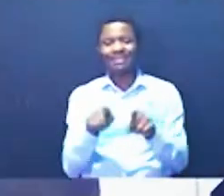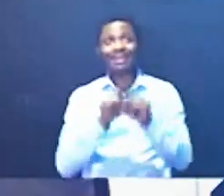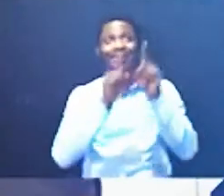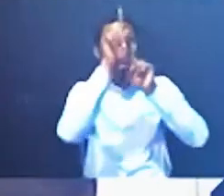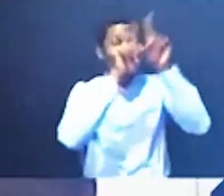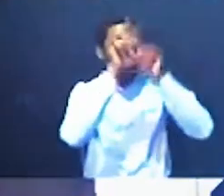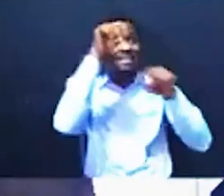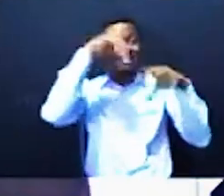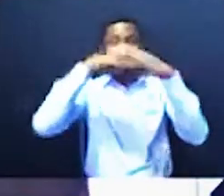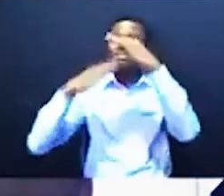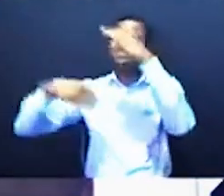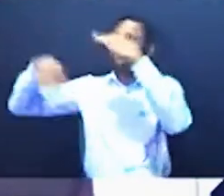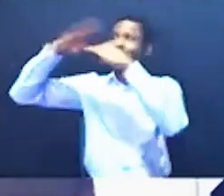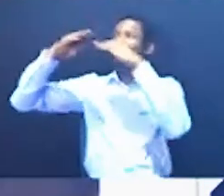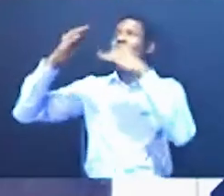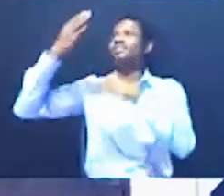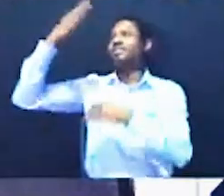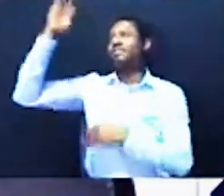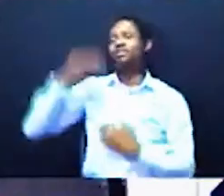Amen.